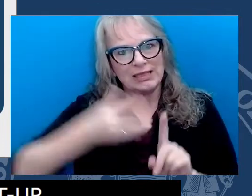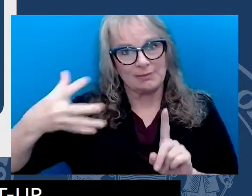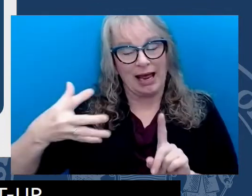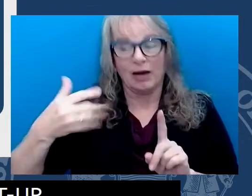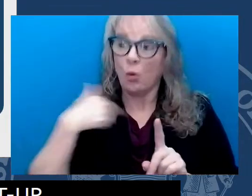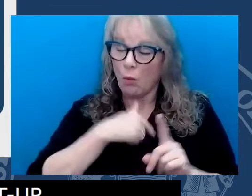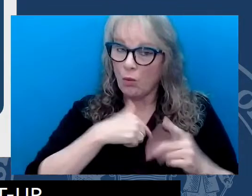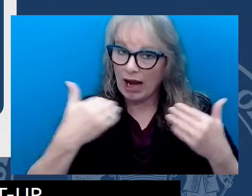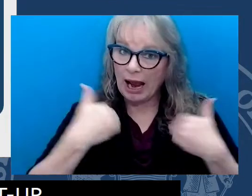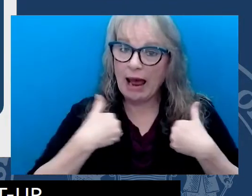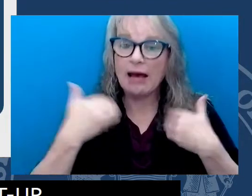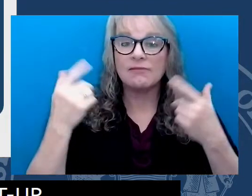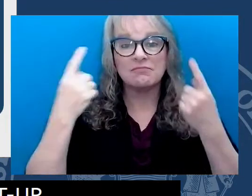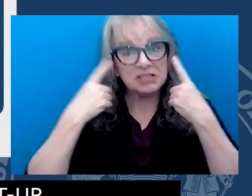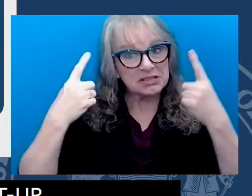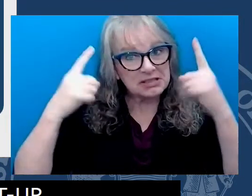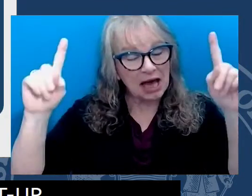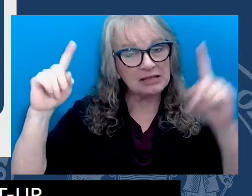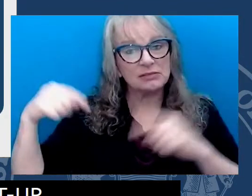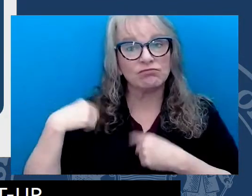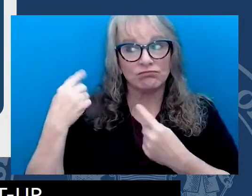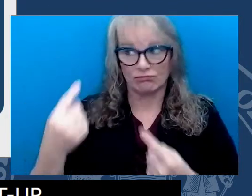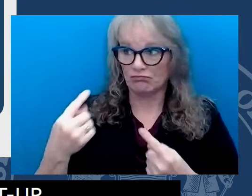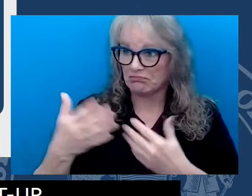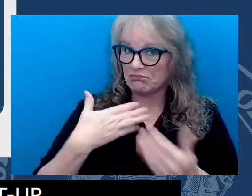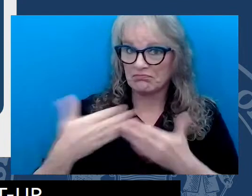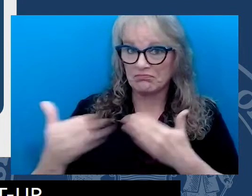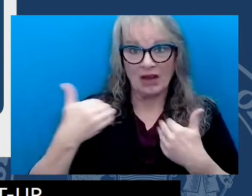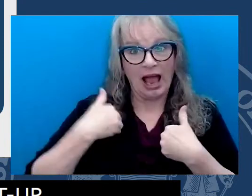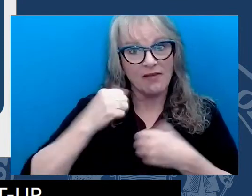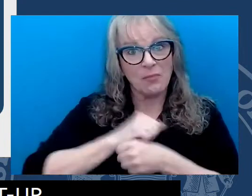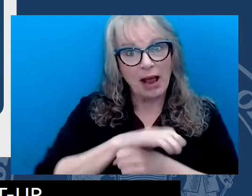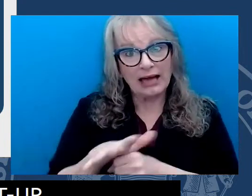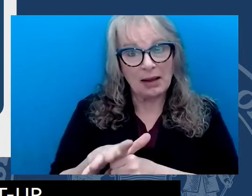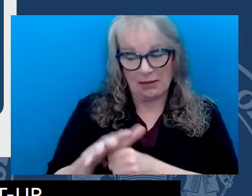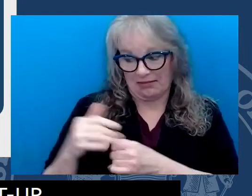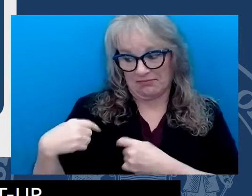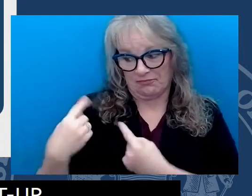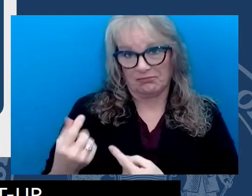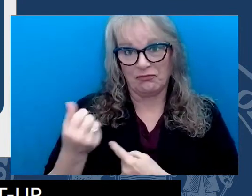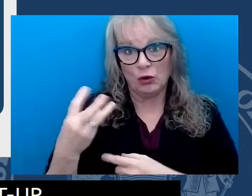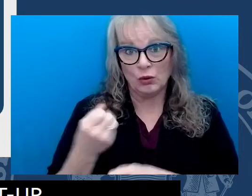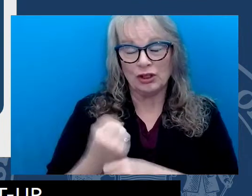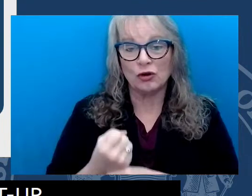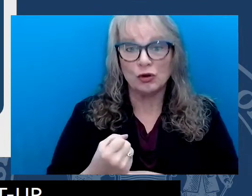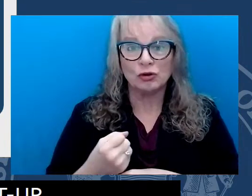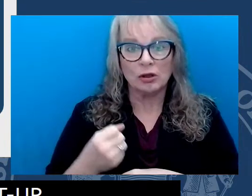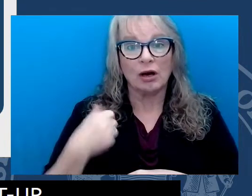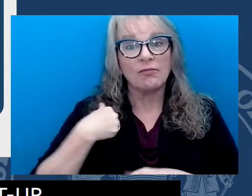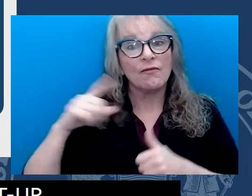the pandemic, over the last couple of years. When I first became governor, we established the Delaware Prosperity Partnership, which is